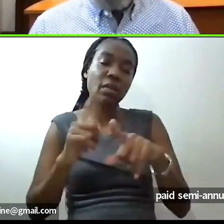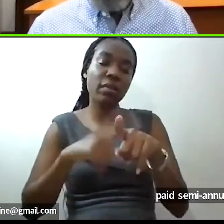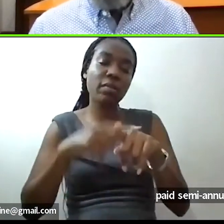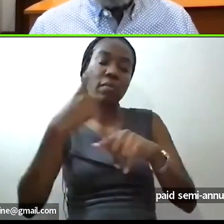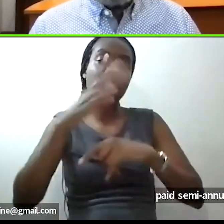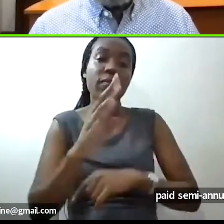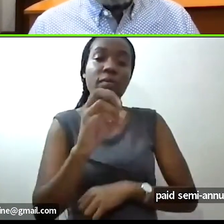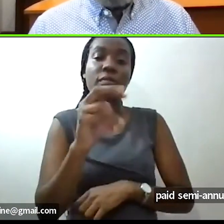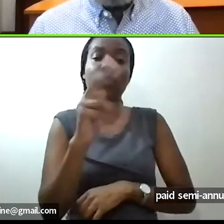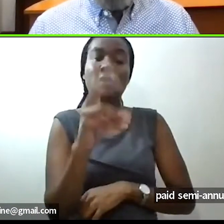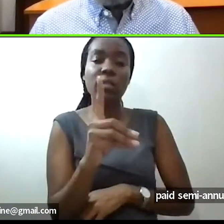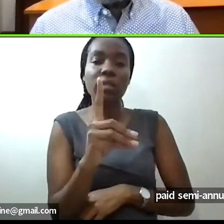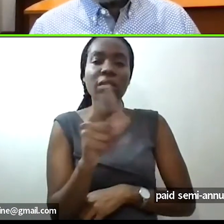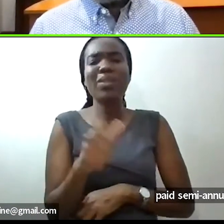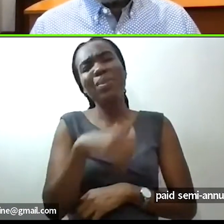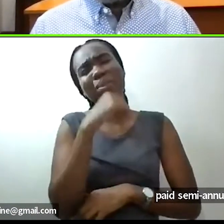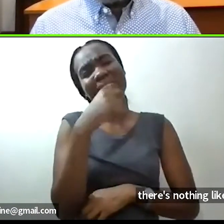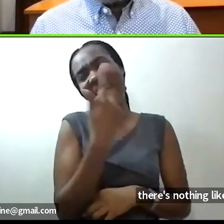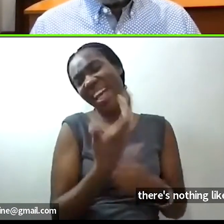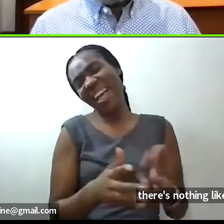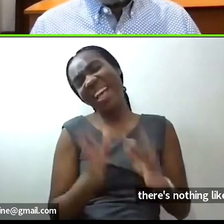are caution. No, you'll get your money back.